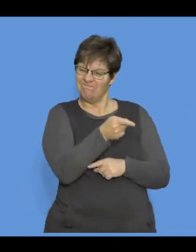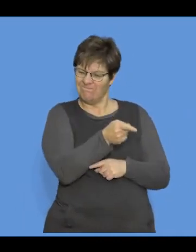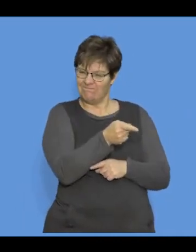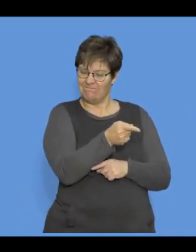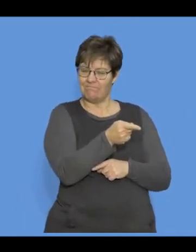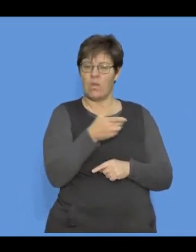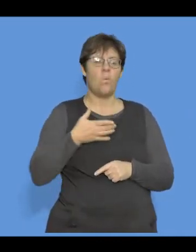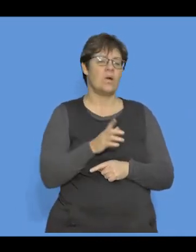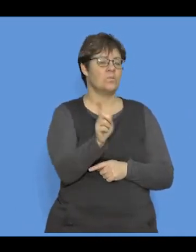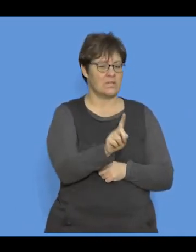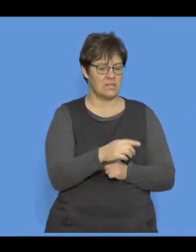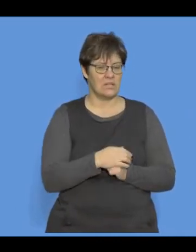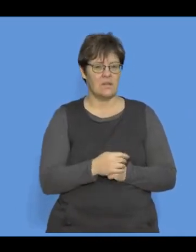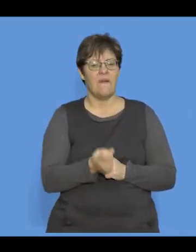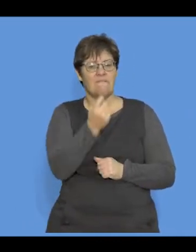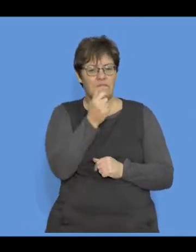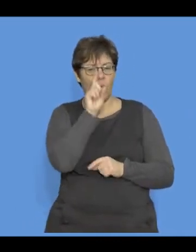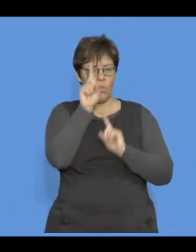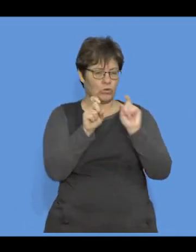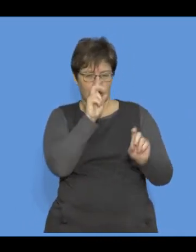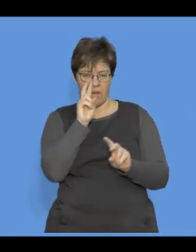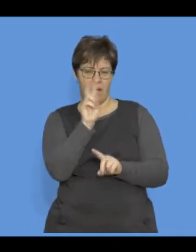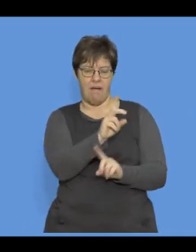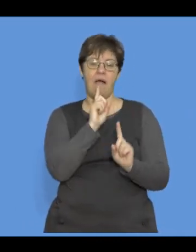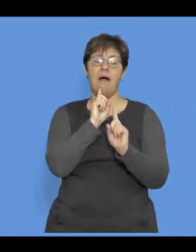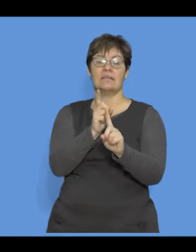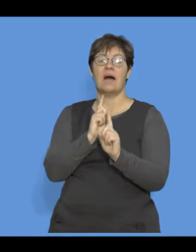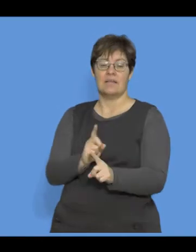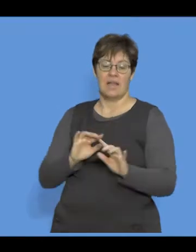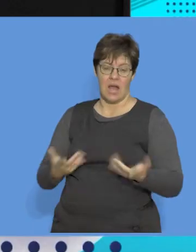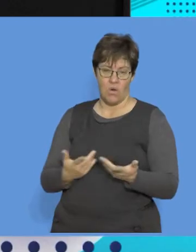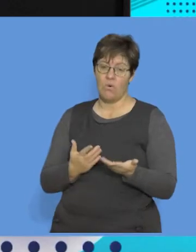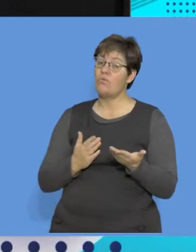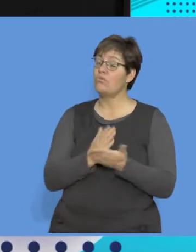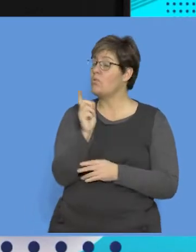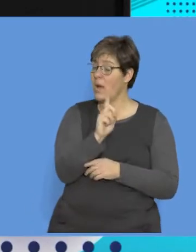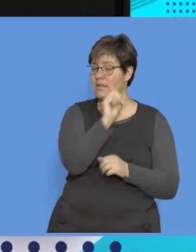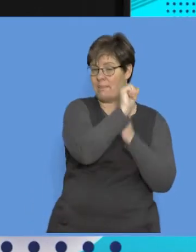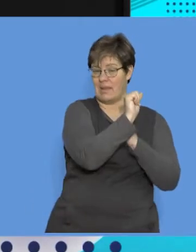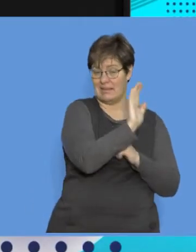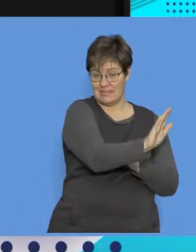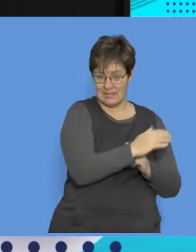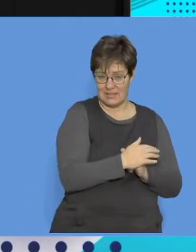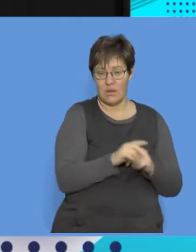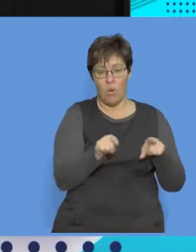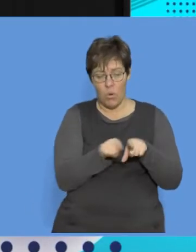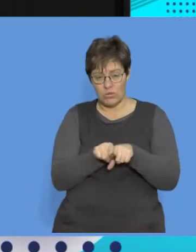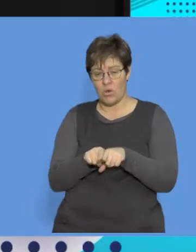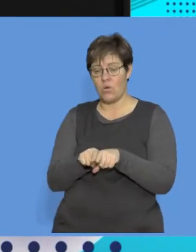do is I want to look at a few questions that are related to mechanics and also to